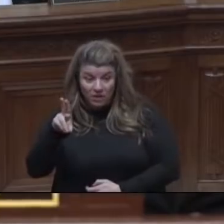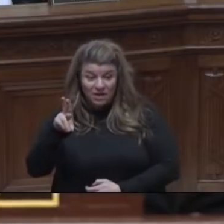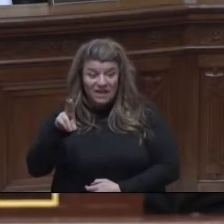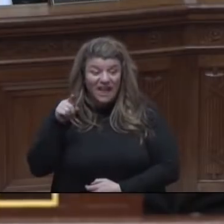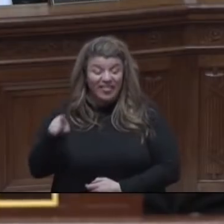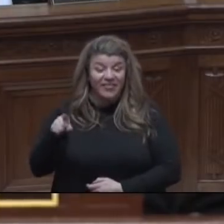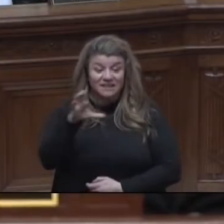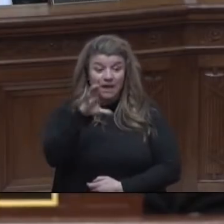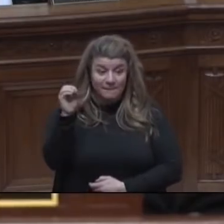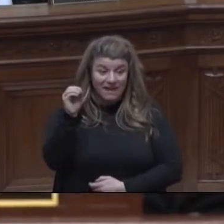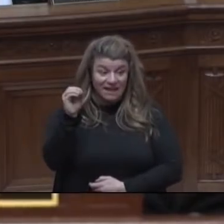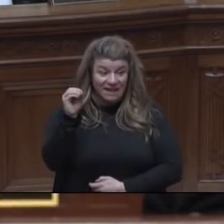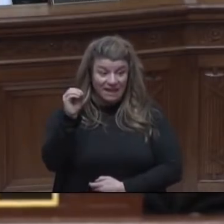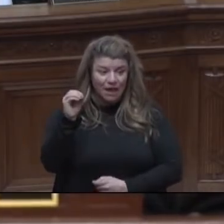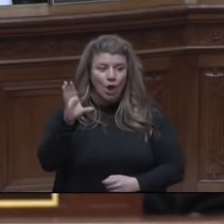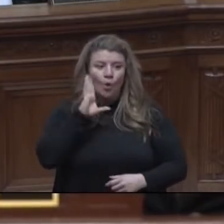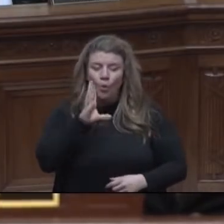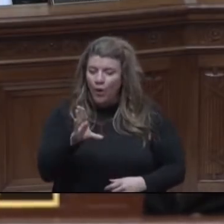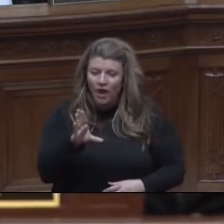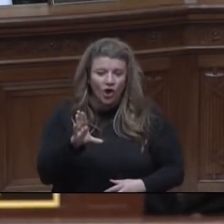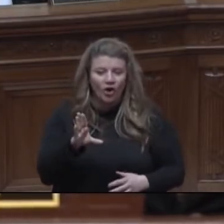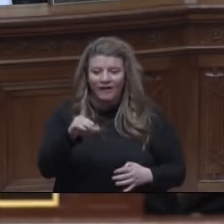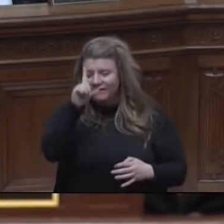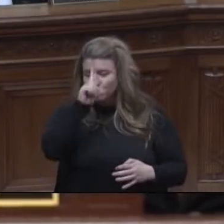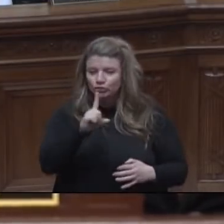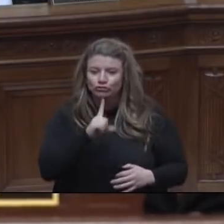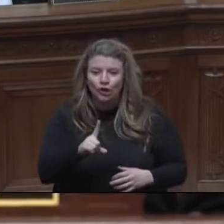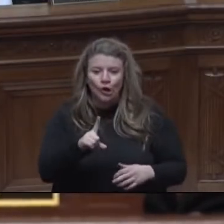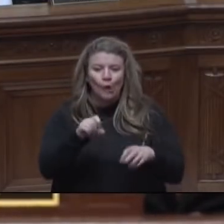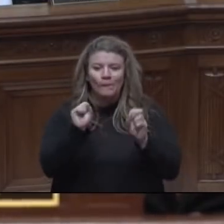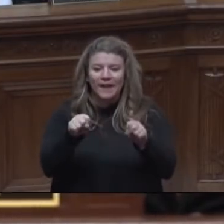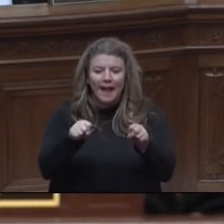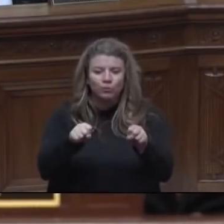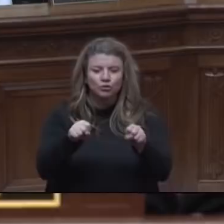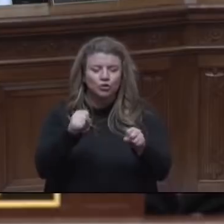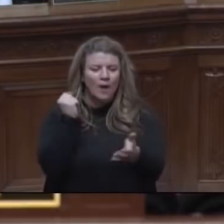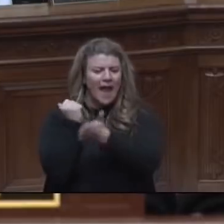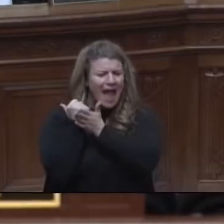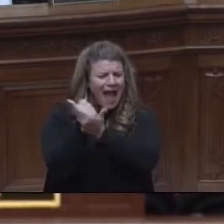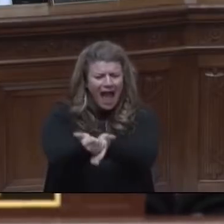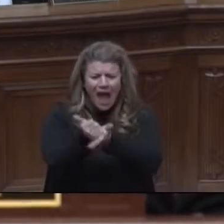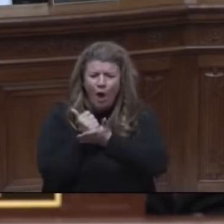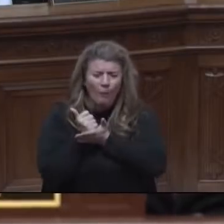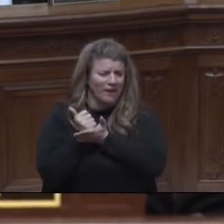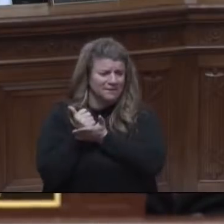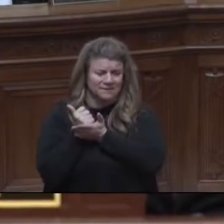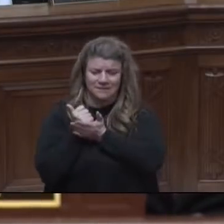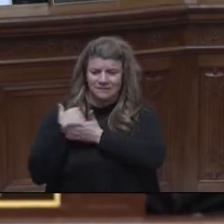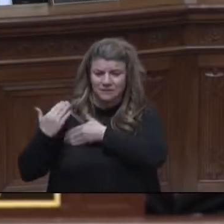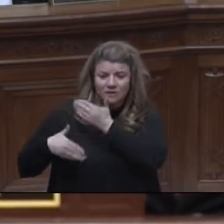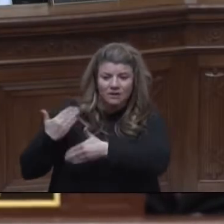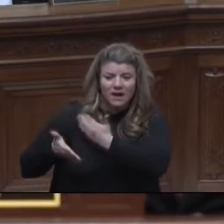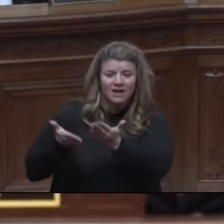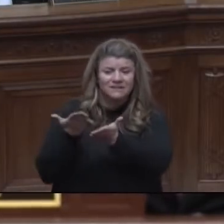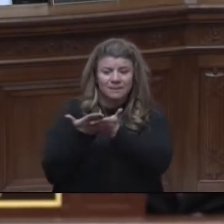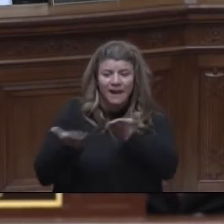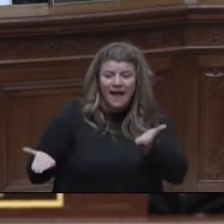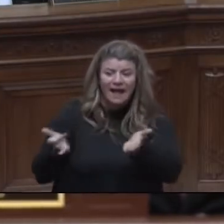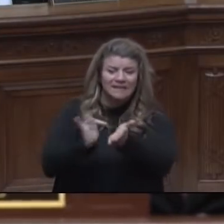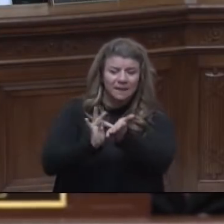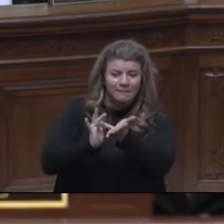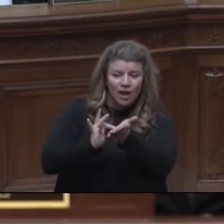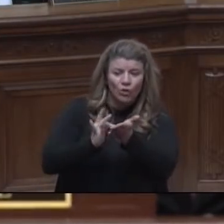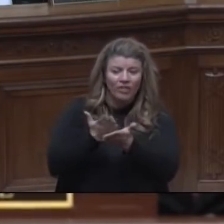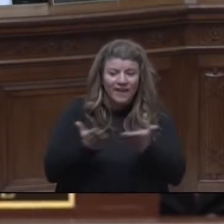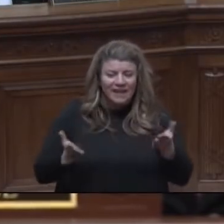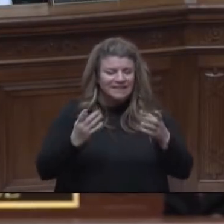This company is going to absolutely be able to help us along the way with supplies in the medical